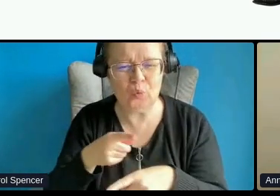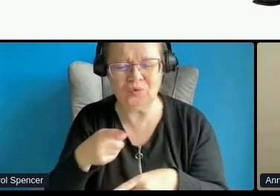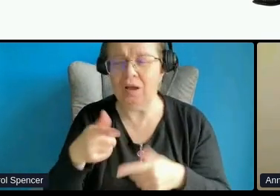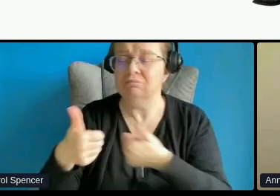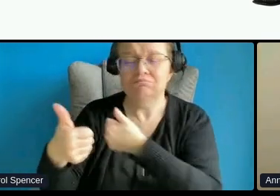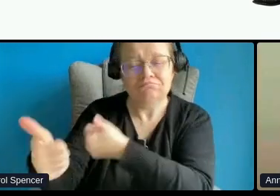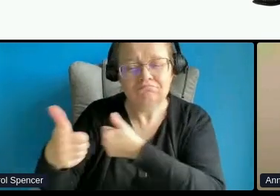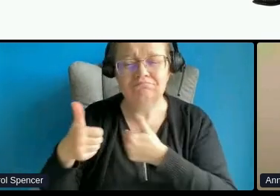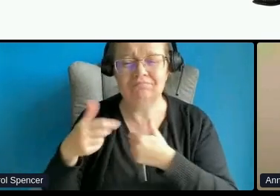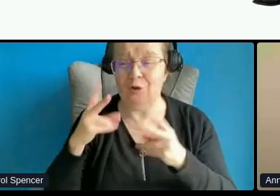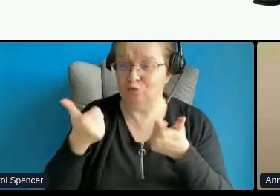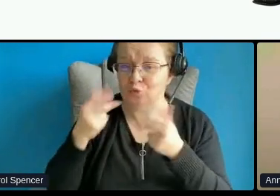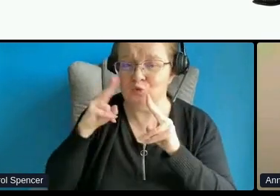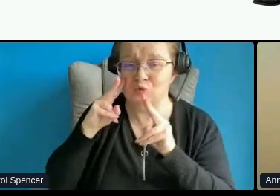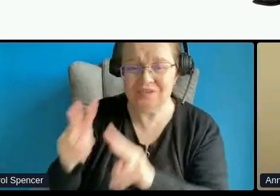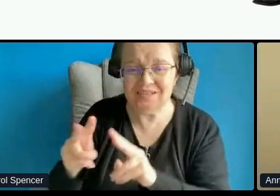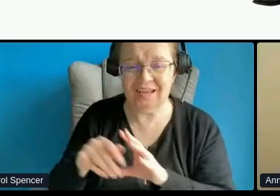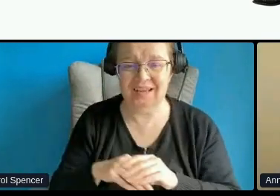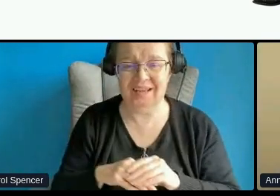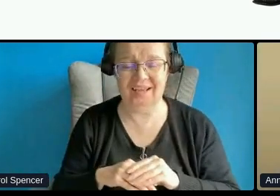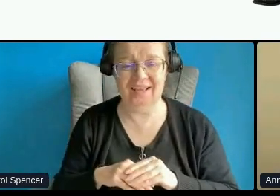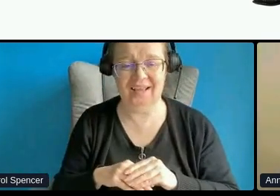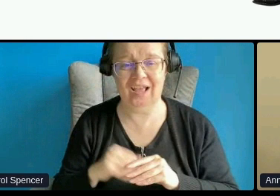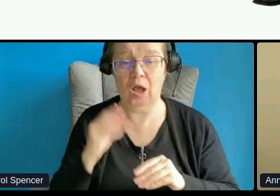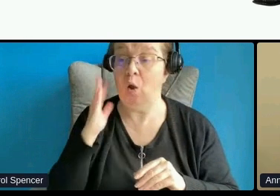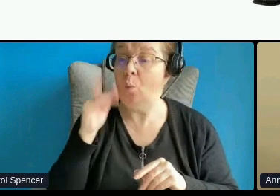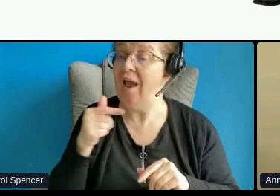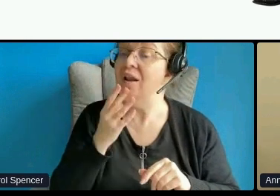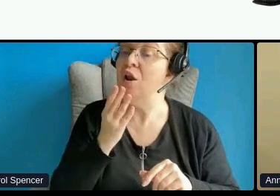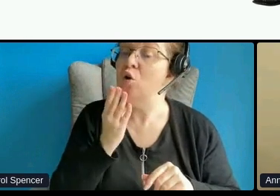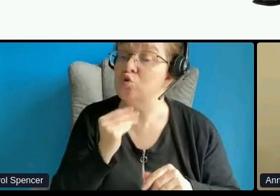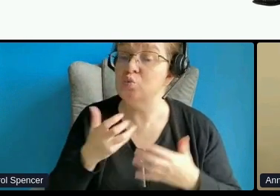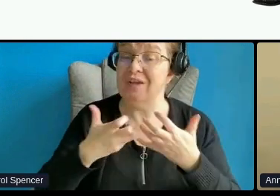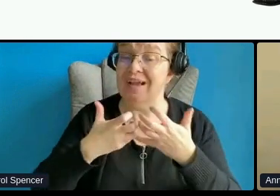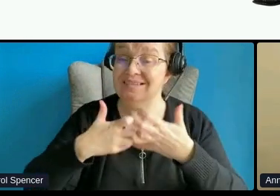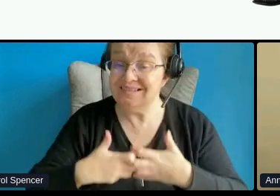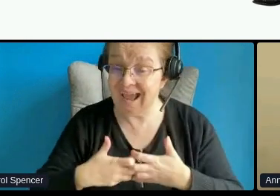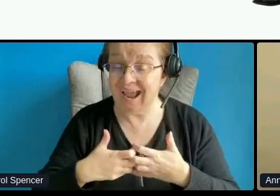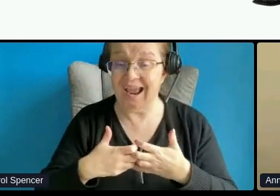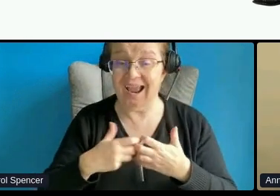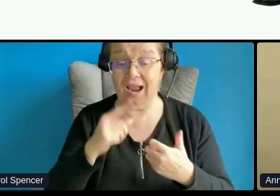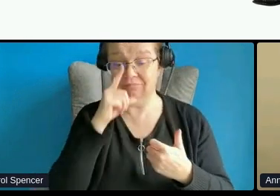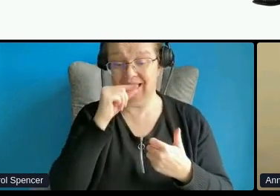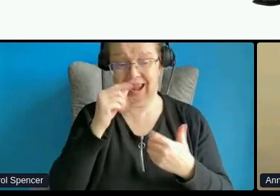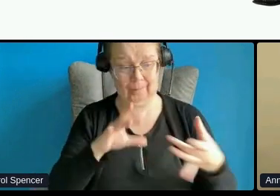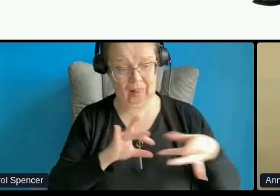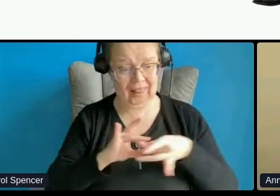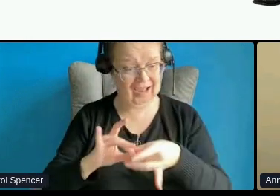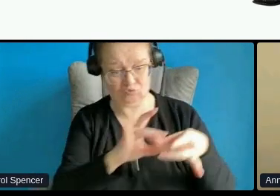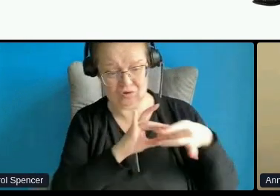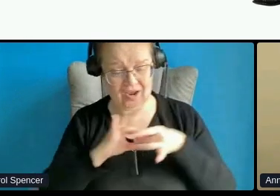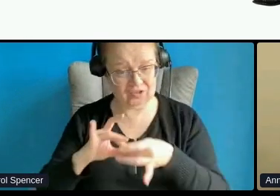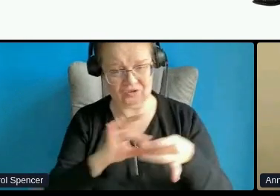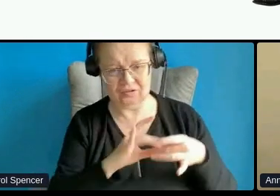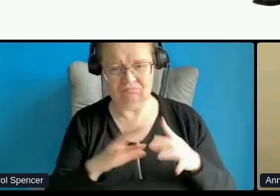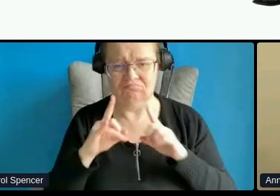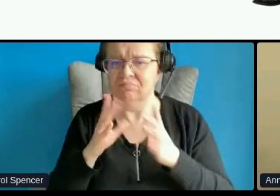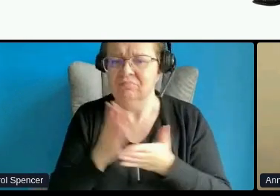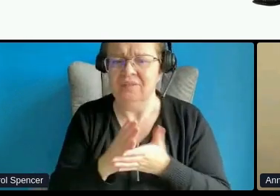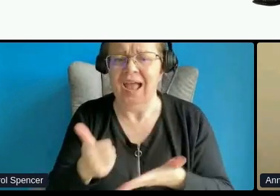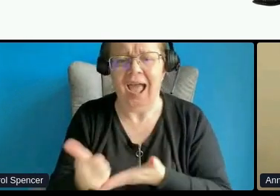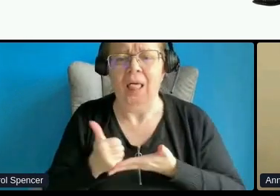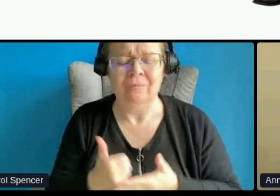good to see. So yeah, I think where you can use the tech to enable that interaction with stuff is incredibly